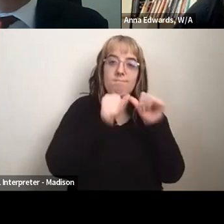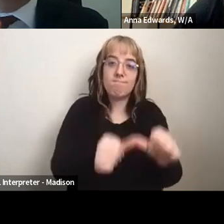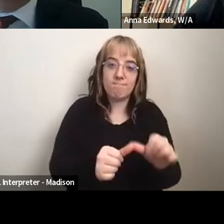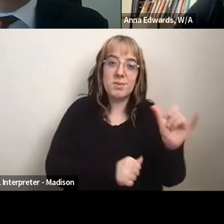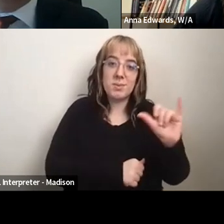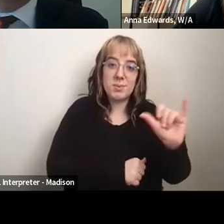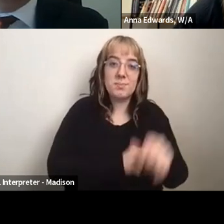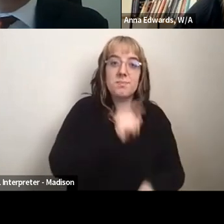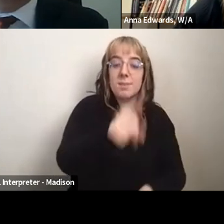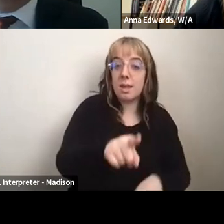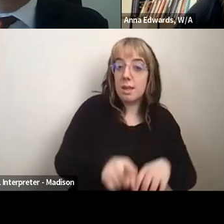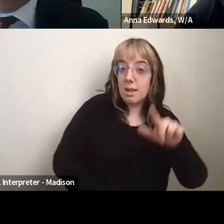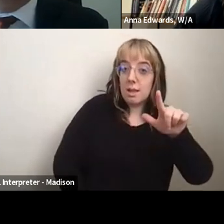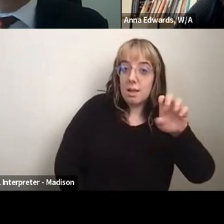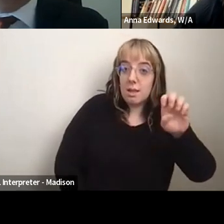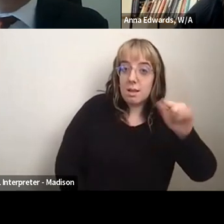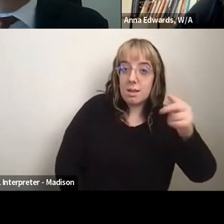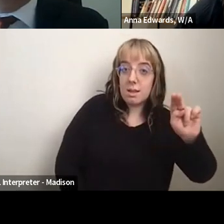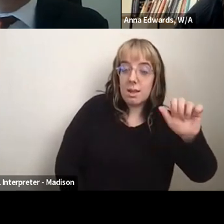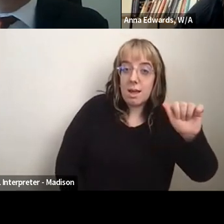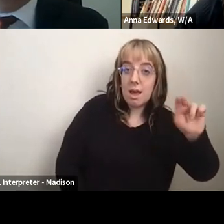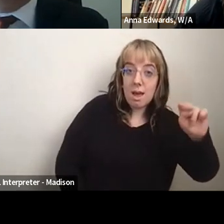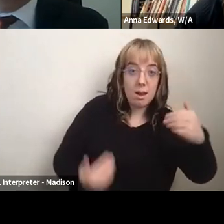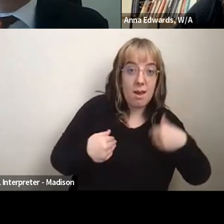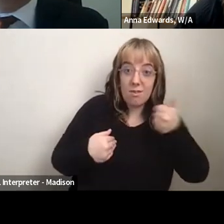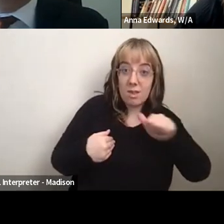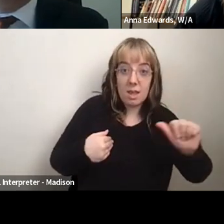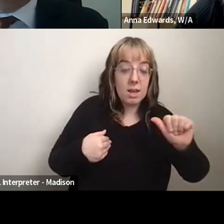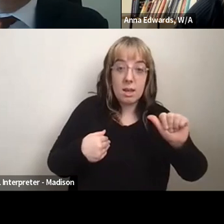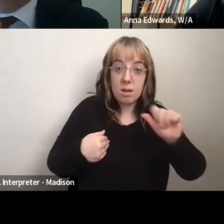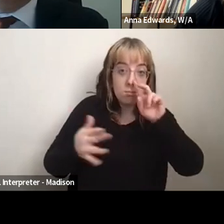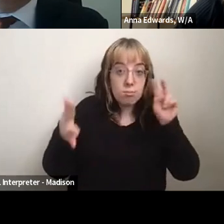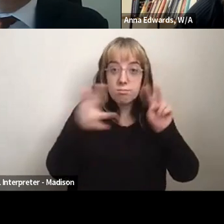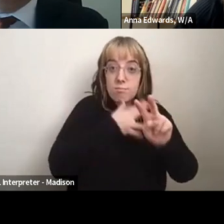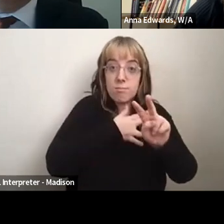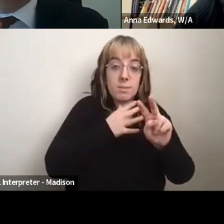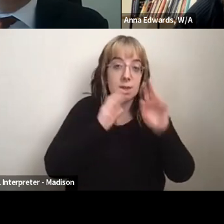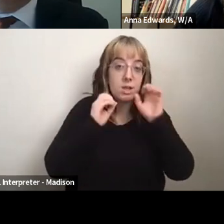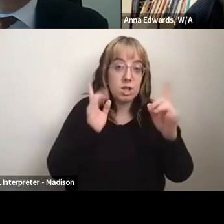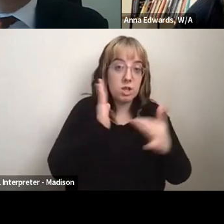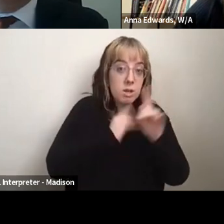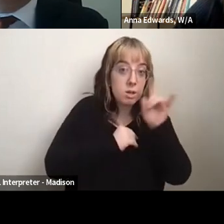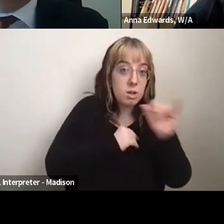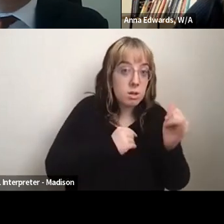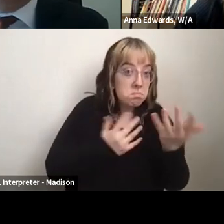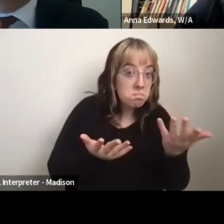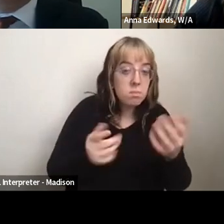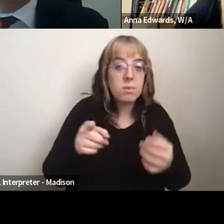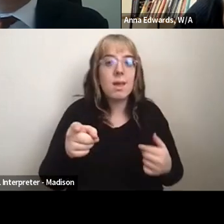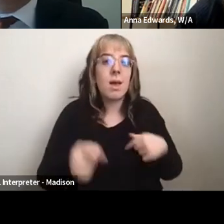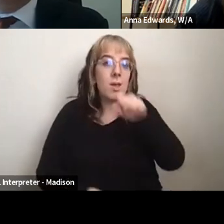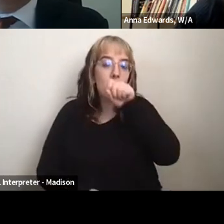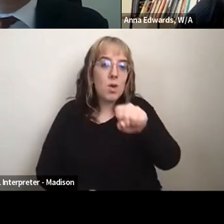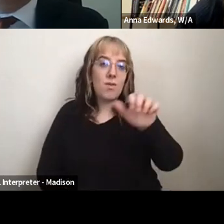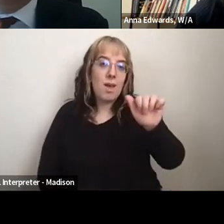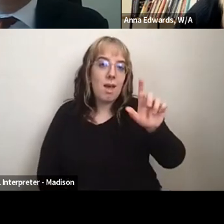I love that. Leanne, any predictions from your side in 2025, what EdTech will look like? Well, I love the advocacy word,